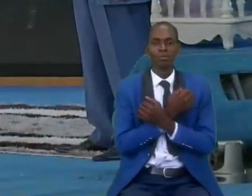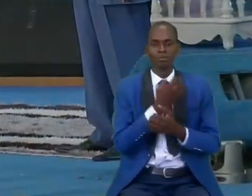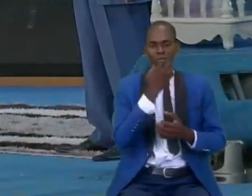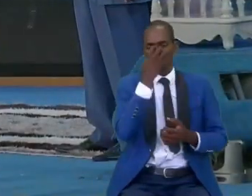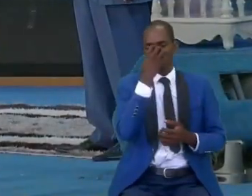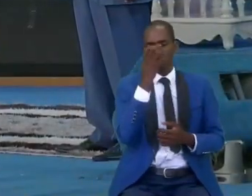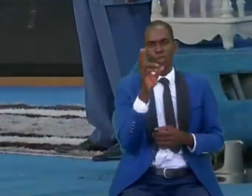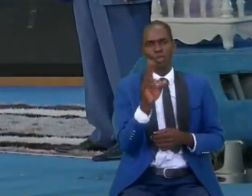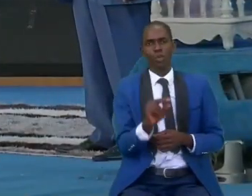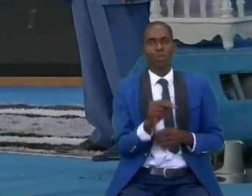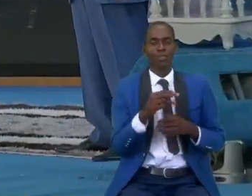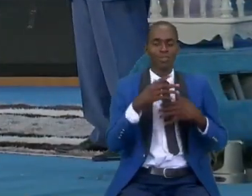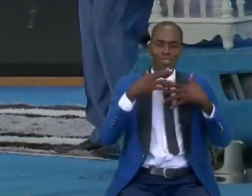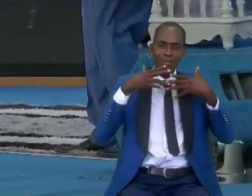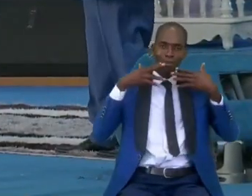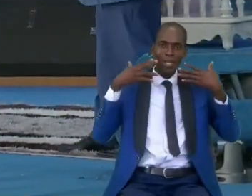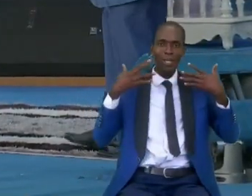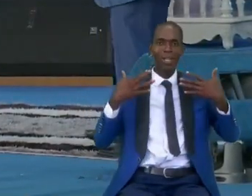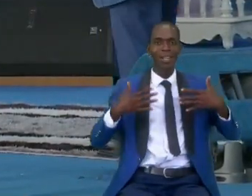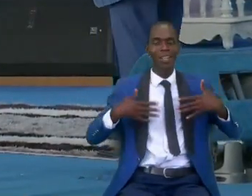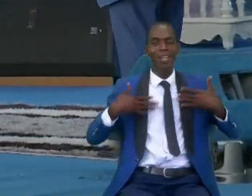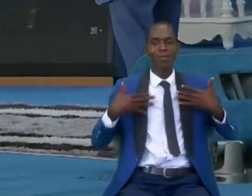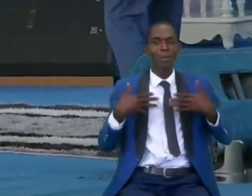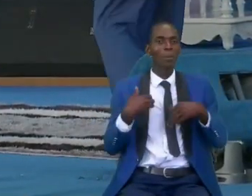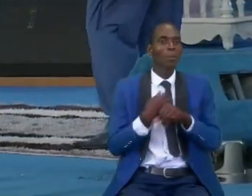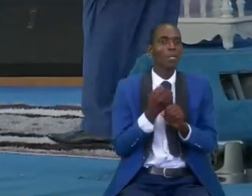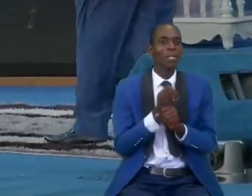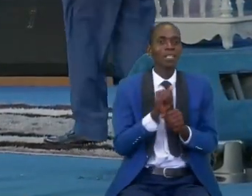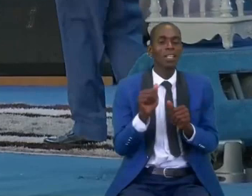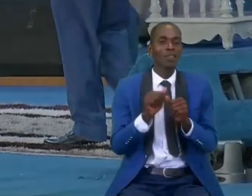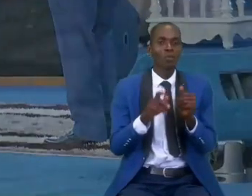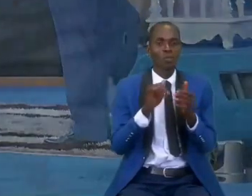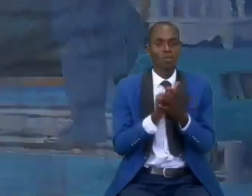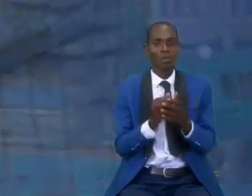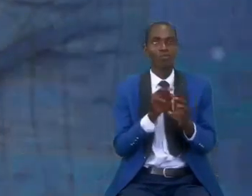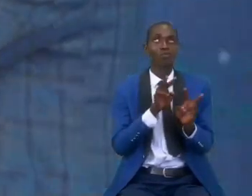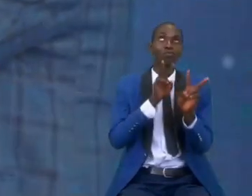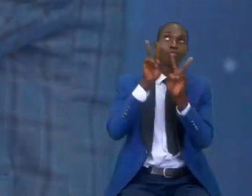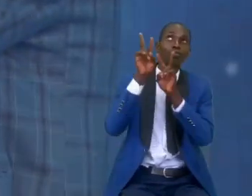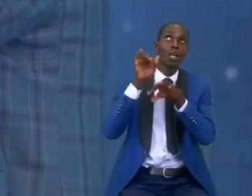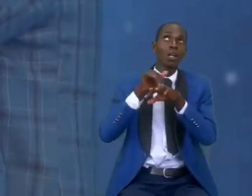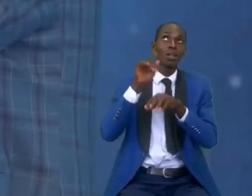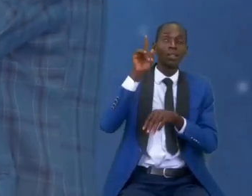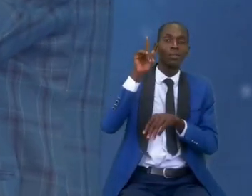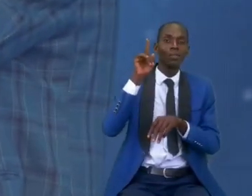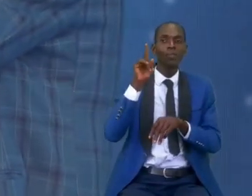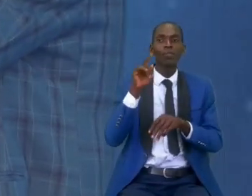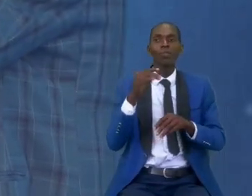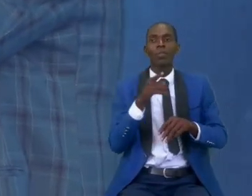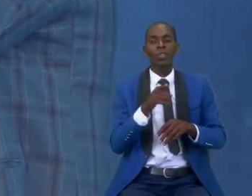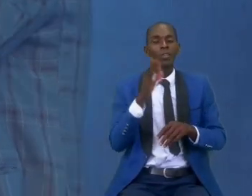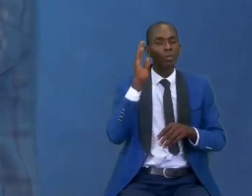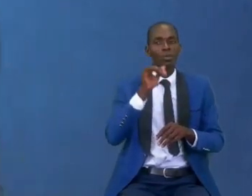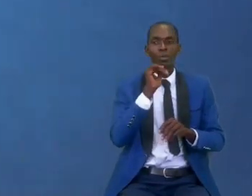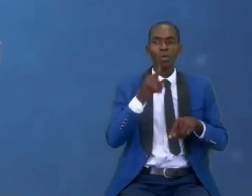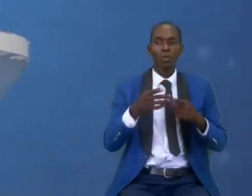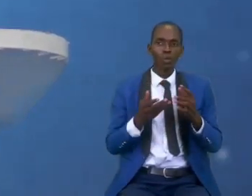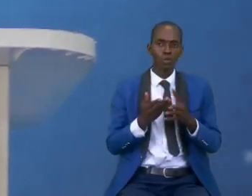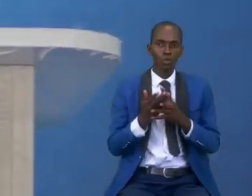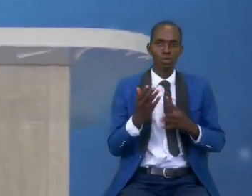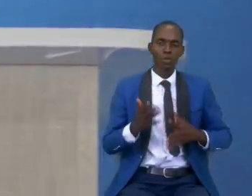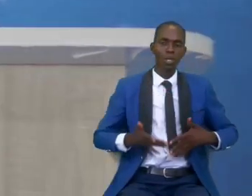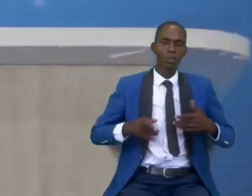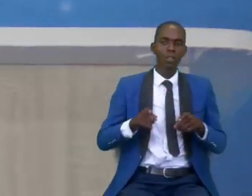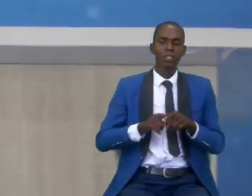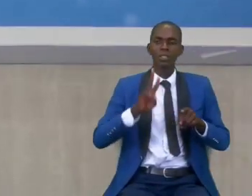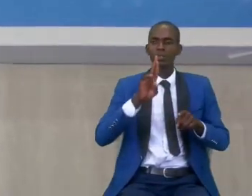that looks at him happy. You'll not go through life as if you are carrying a heavy load on your back. Can you